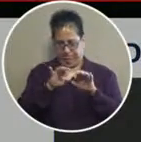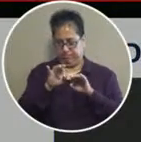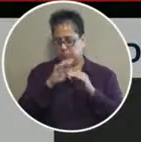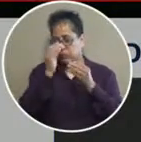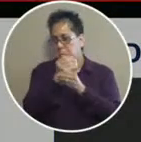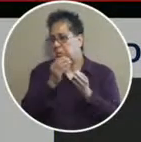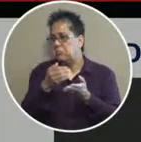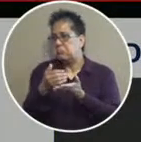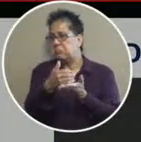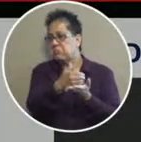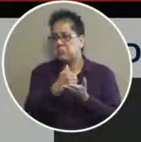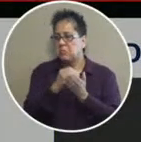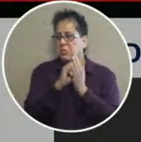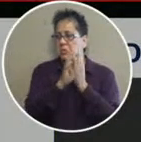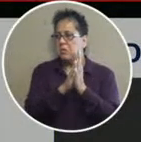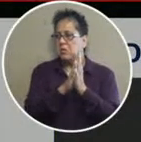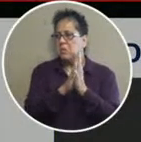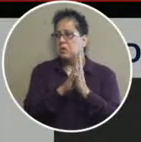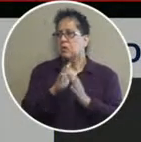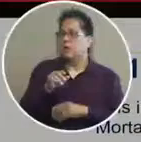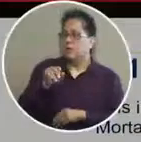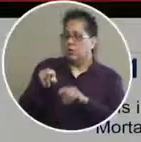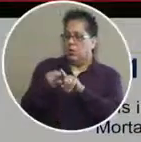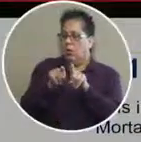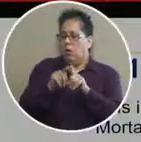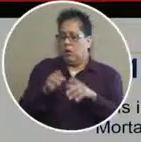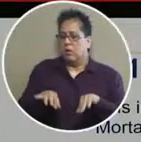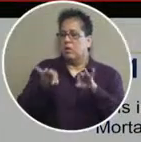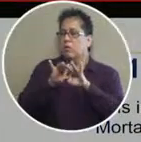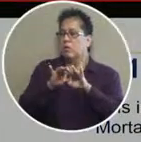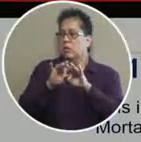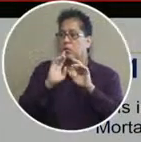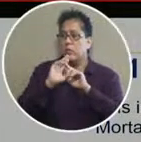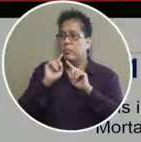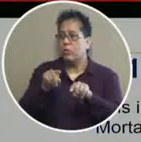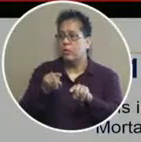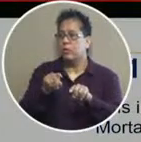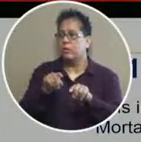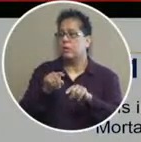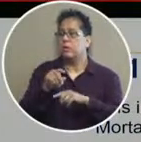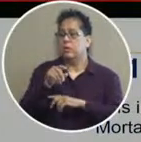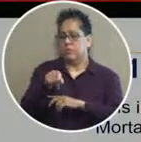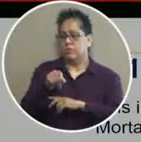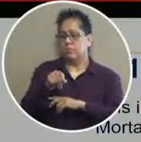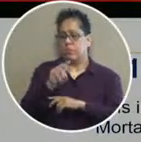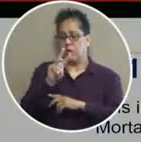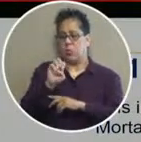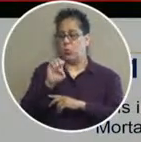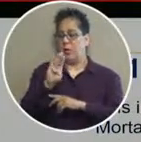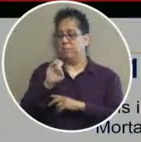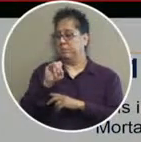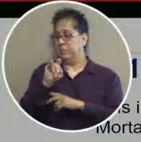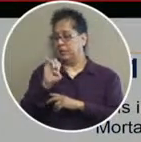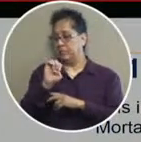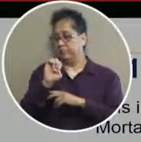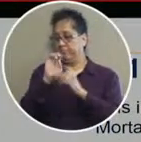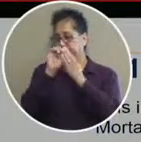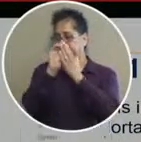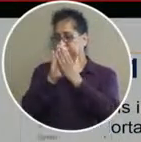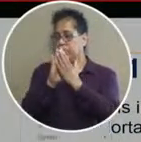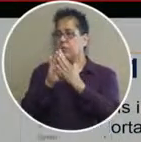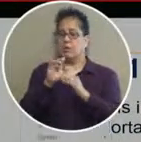Okay, and I think it's just important that we report those as well on the website. I know if